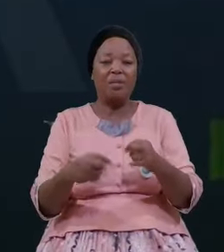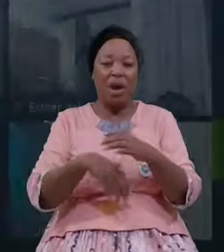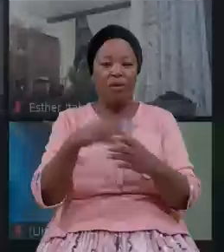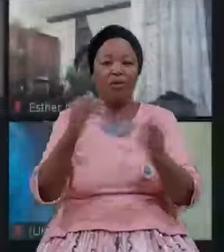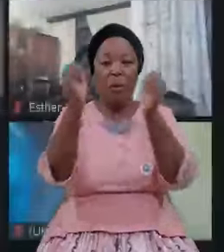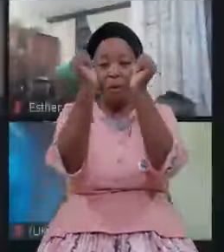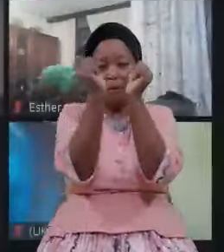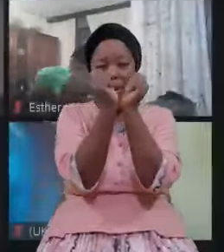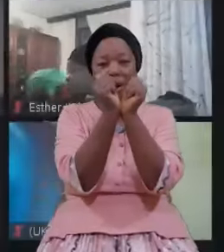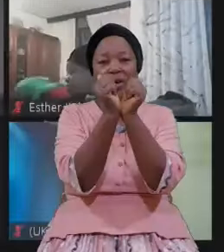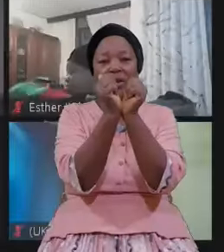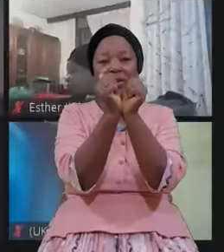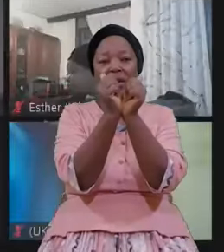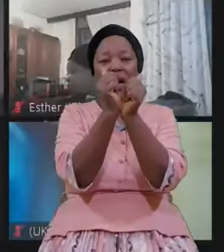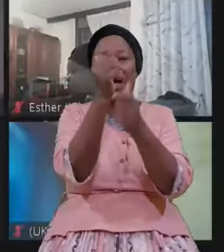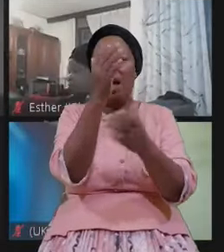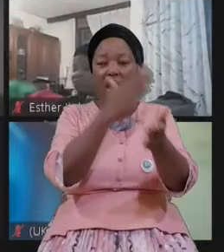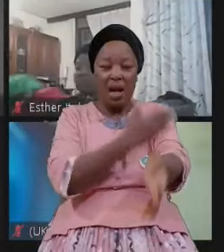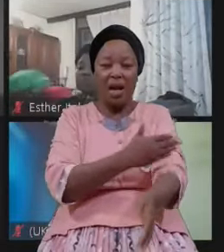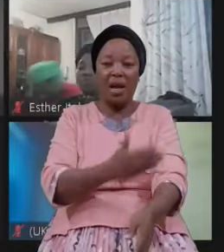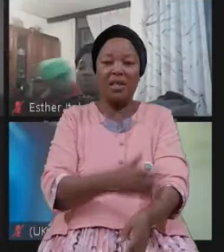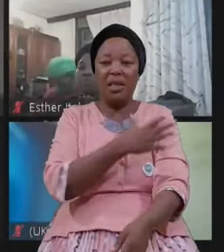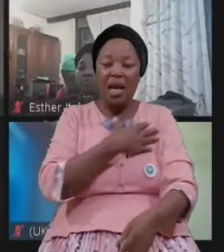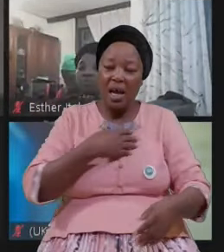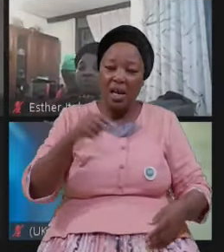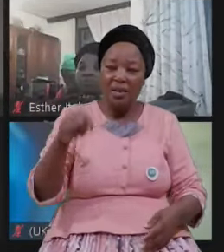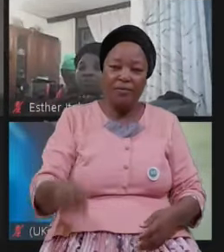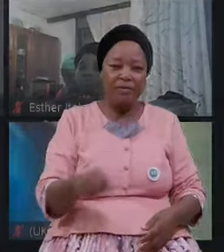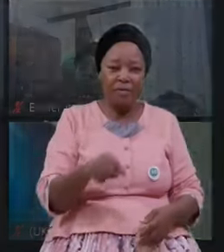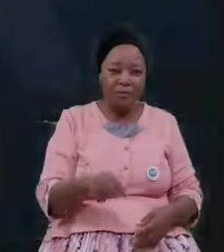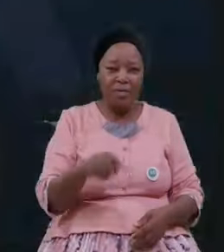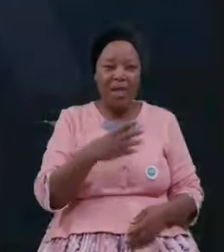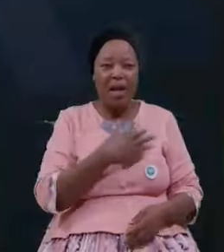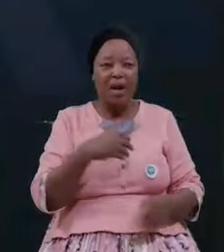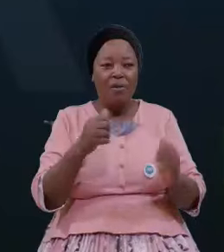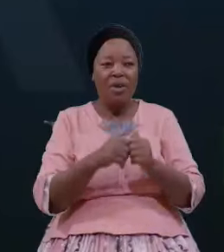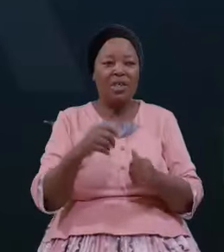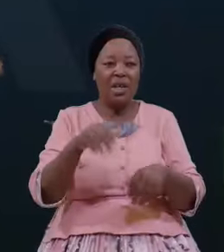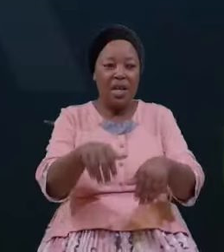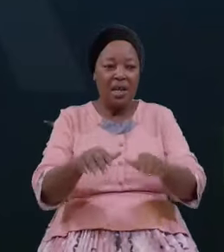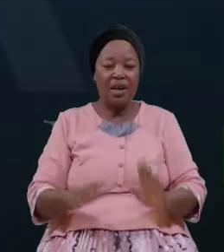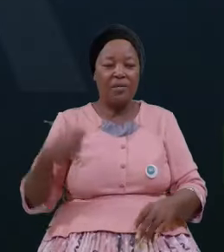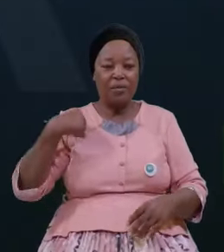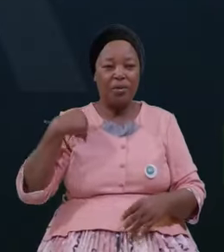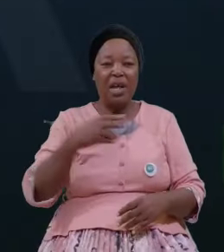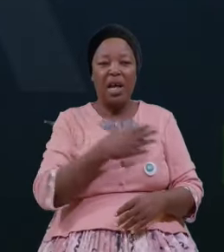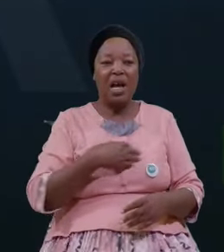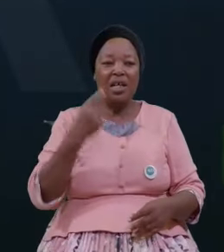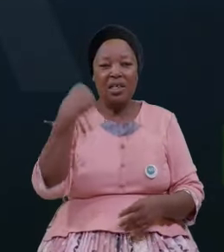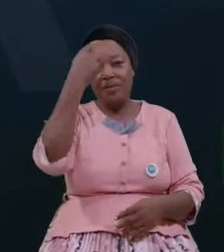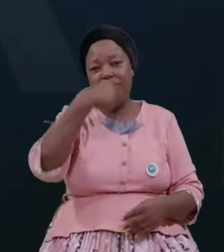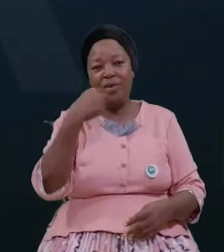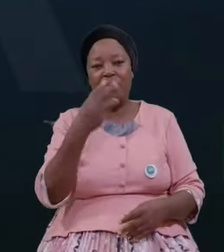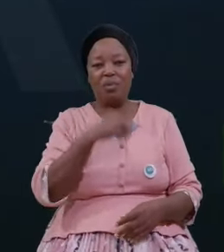foot with grave clothes. And his face was bound about with a napkin.